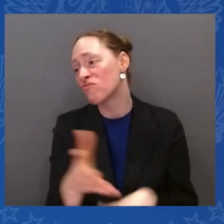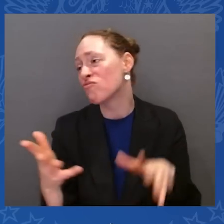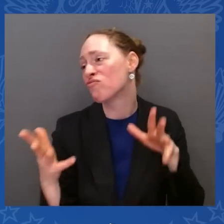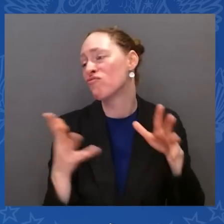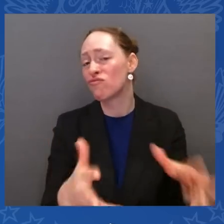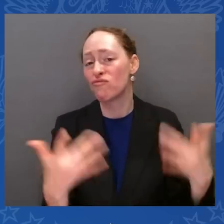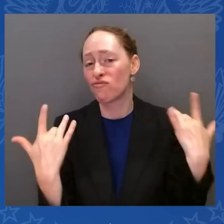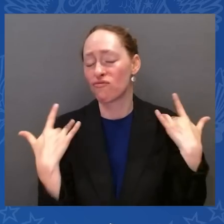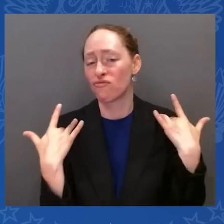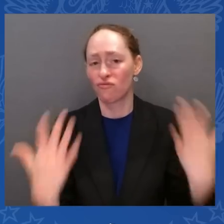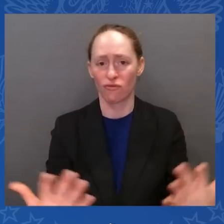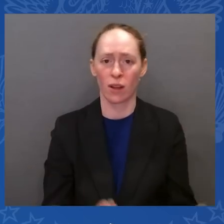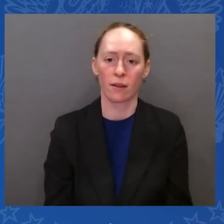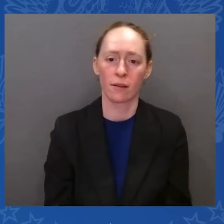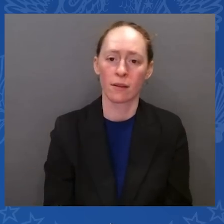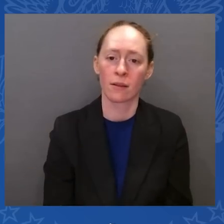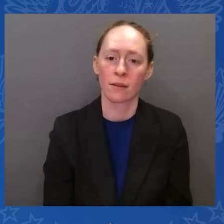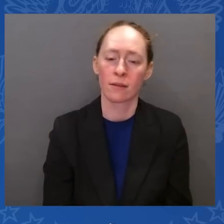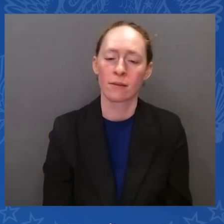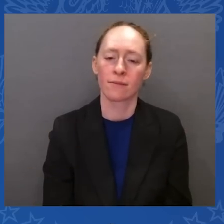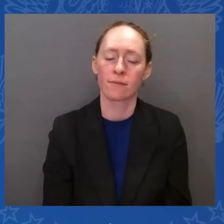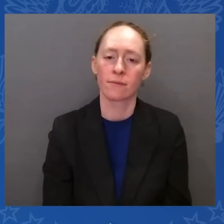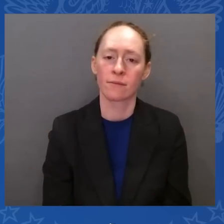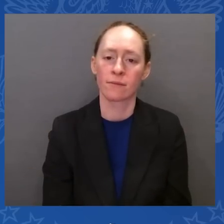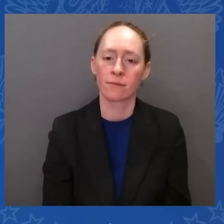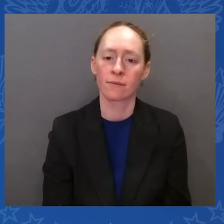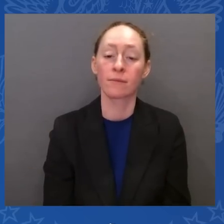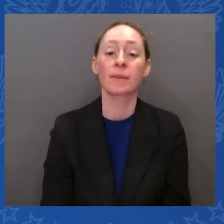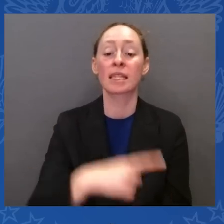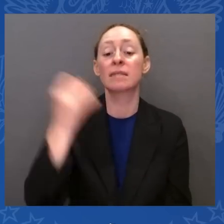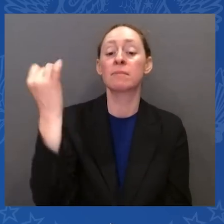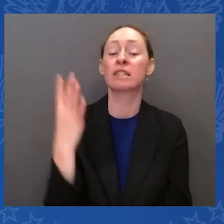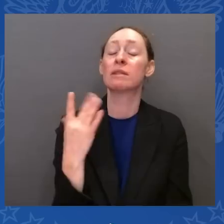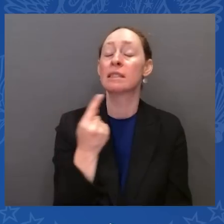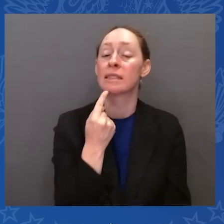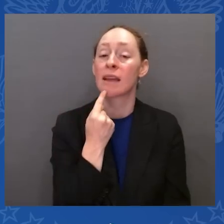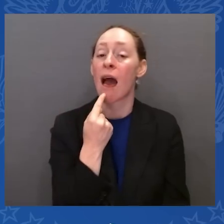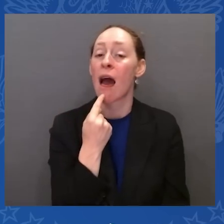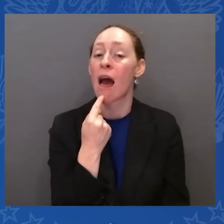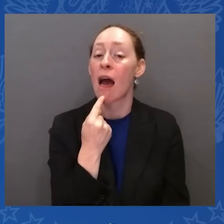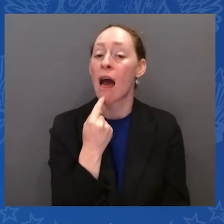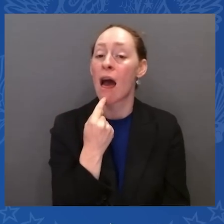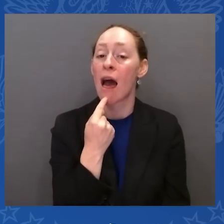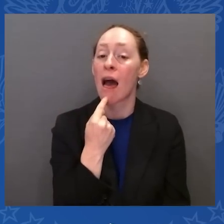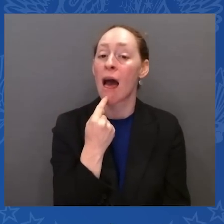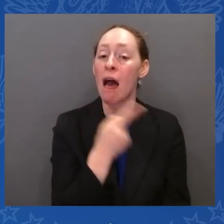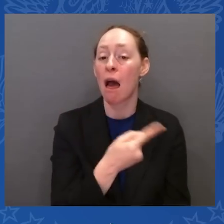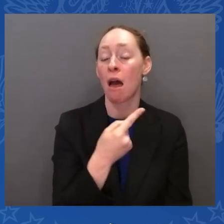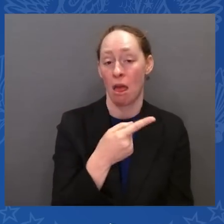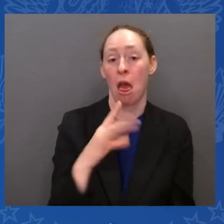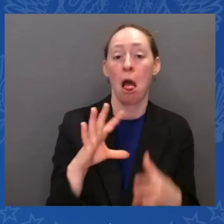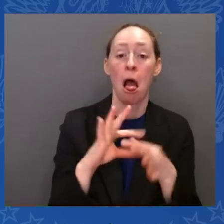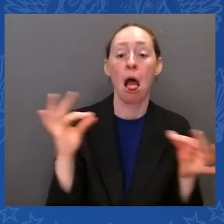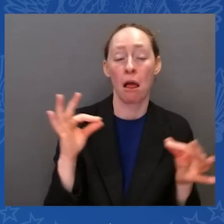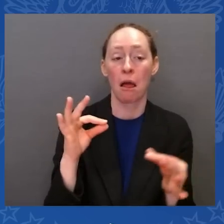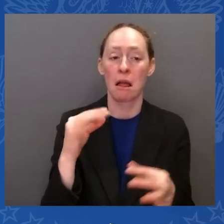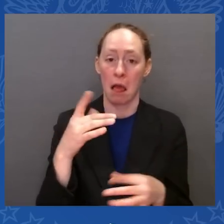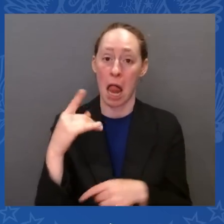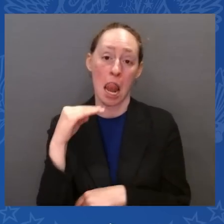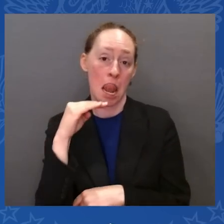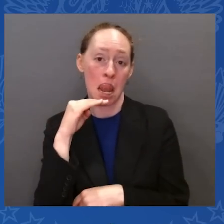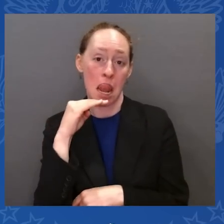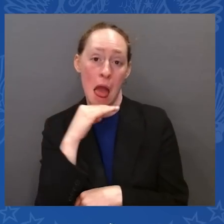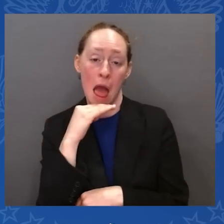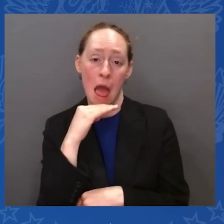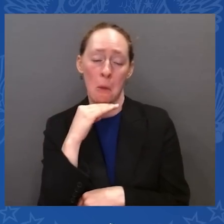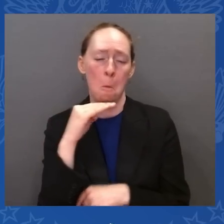jobs. And all of that would hurt Americans and leave folks behind. Look, now I know the speaker says, well, I'm not, he